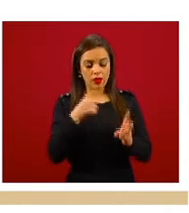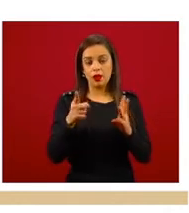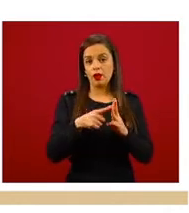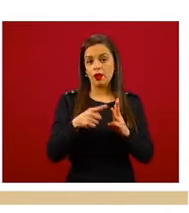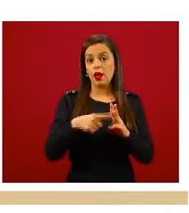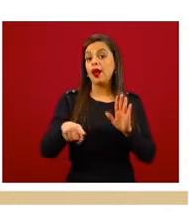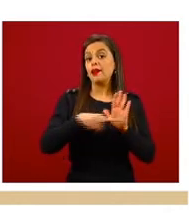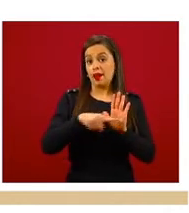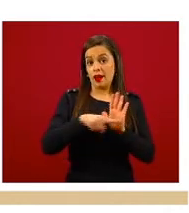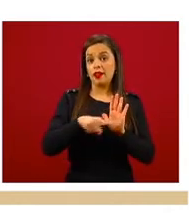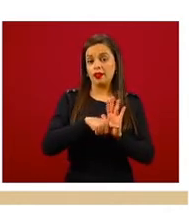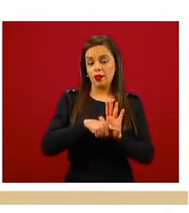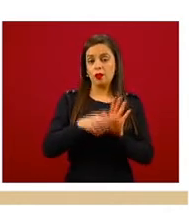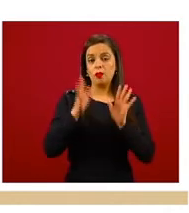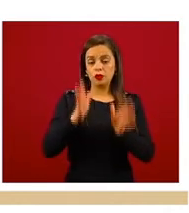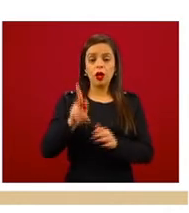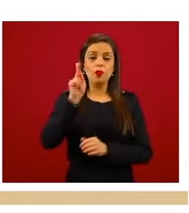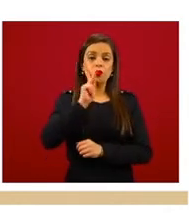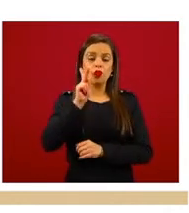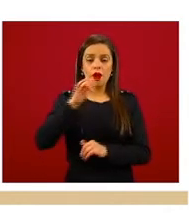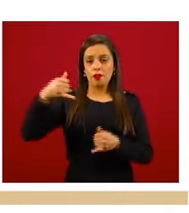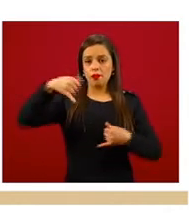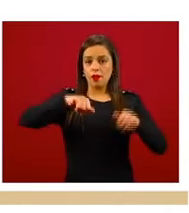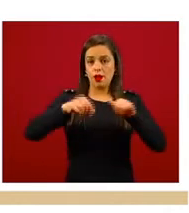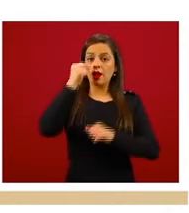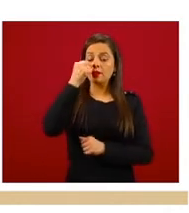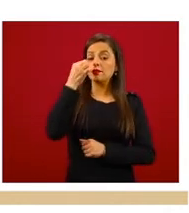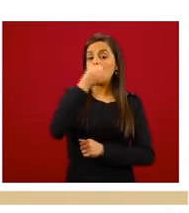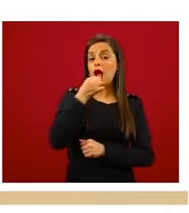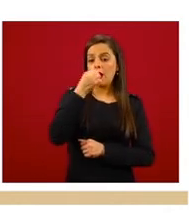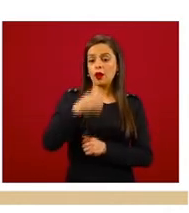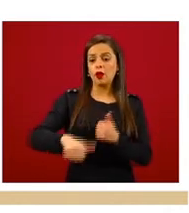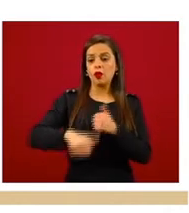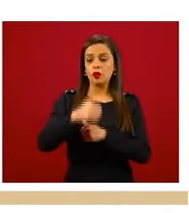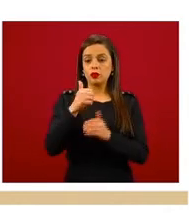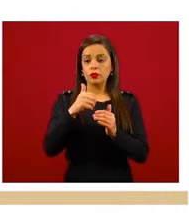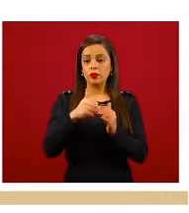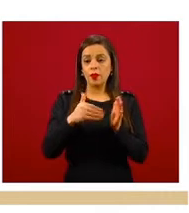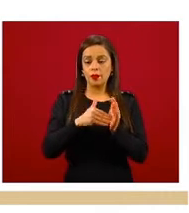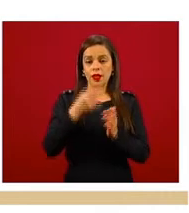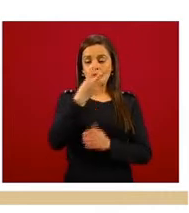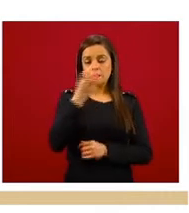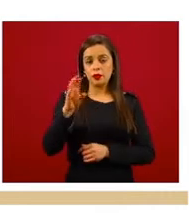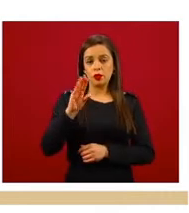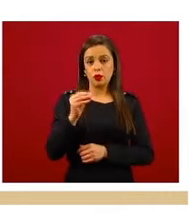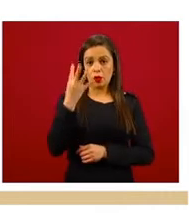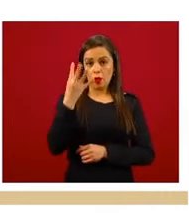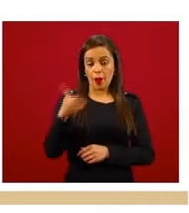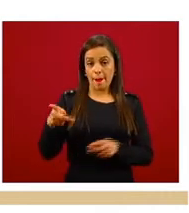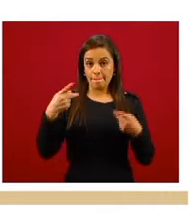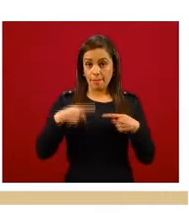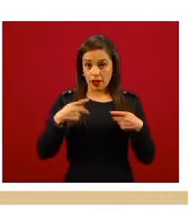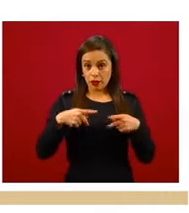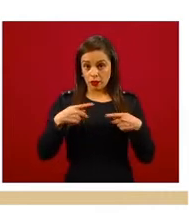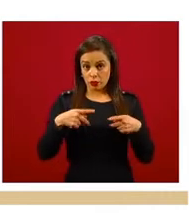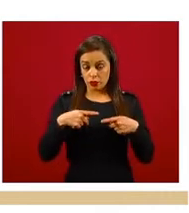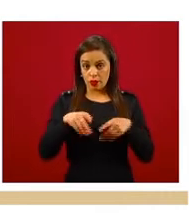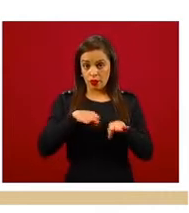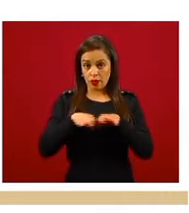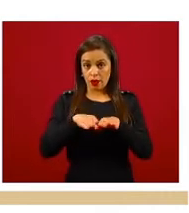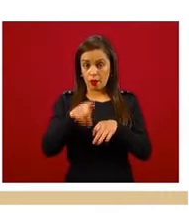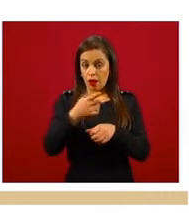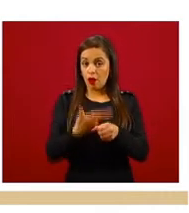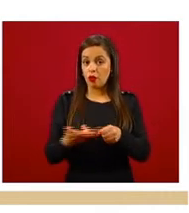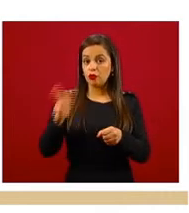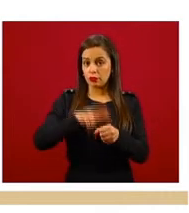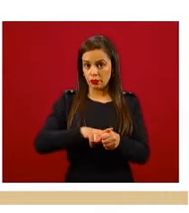negativos a la prueba. negative, positive, and the ones that are pending 11.394 on es el the número results from de testing. personal de salud. Ahorita vamos